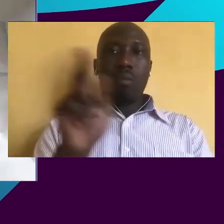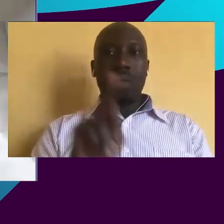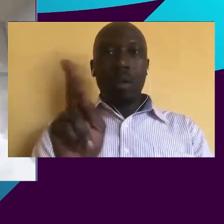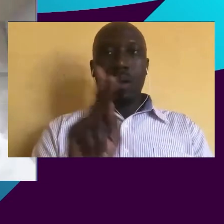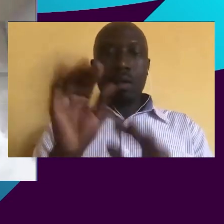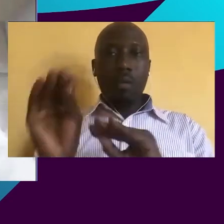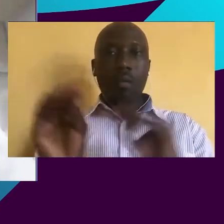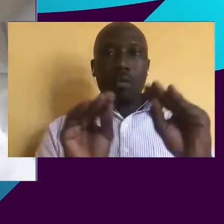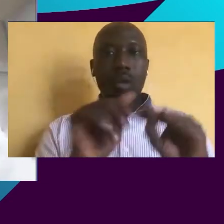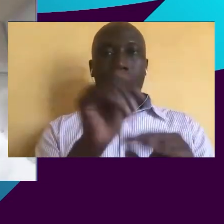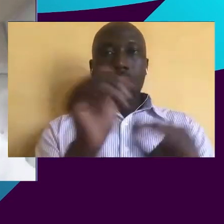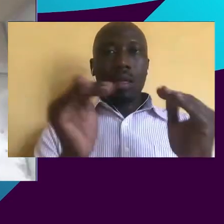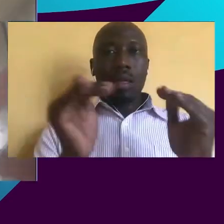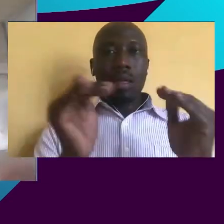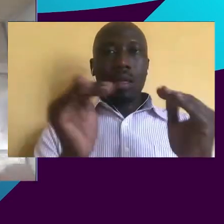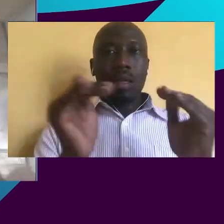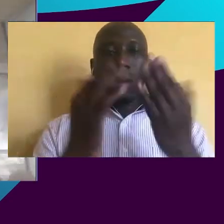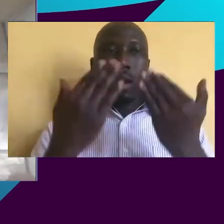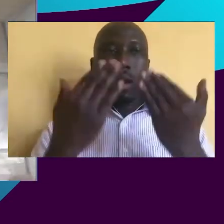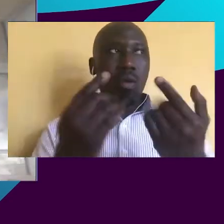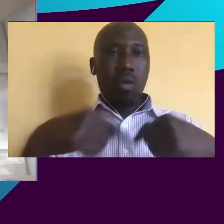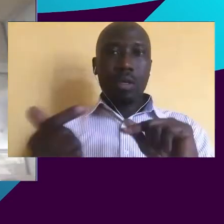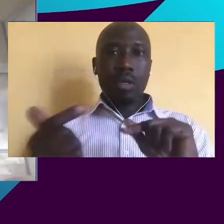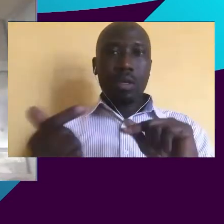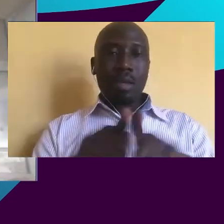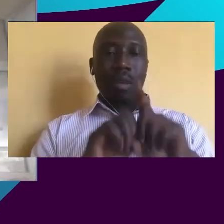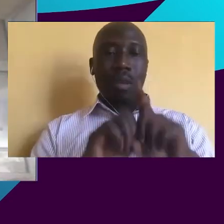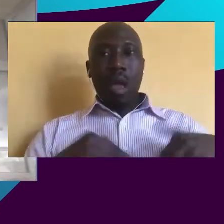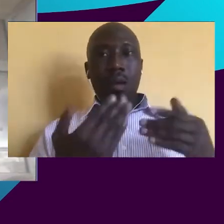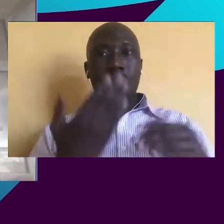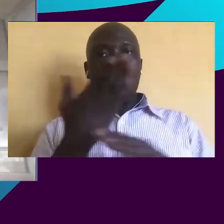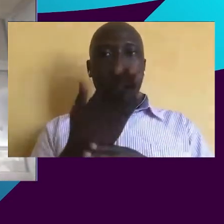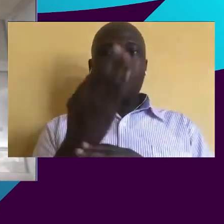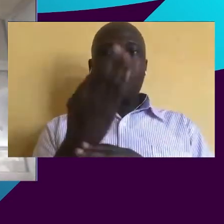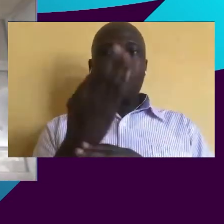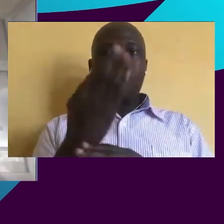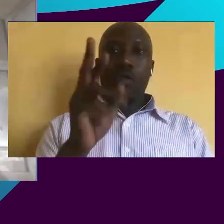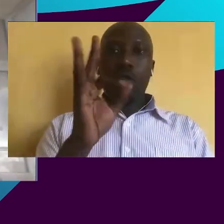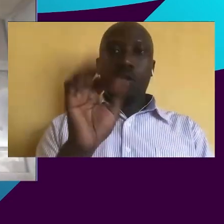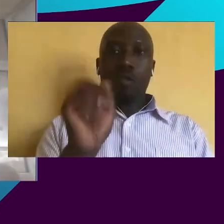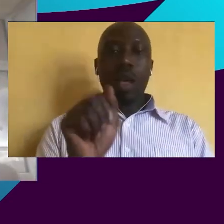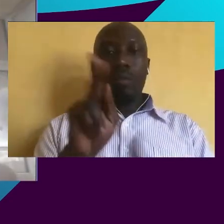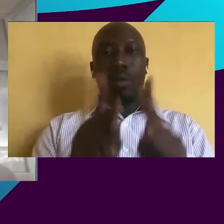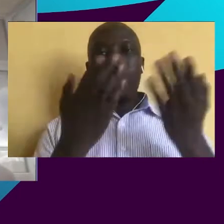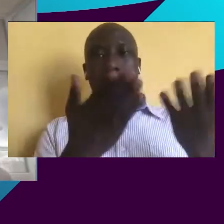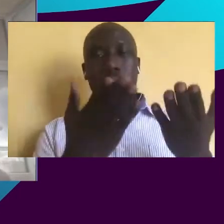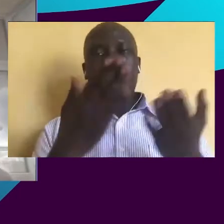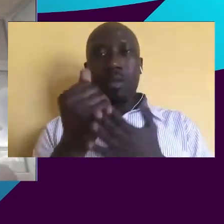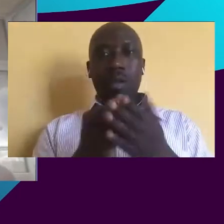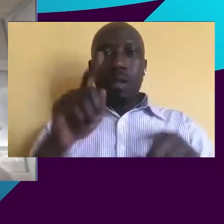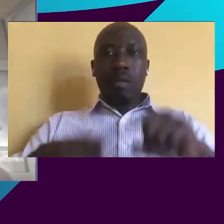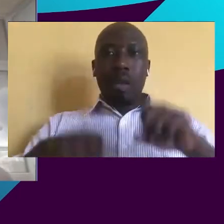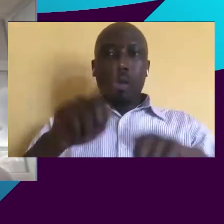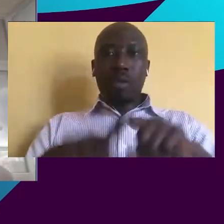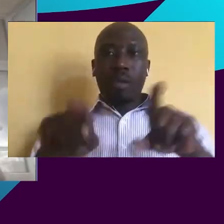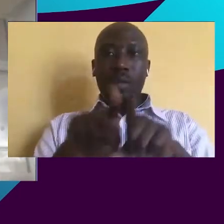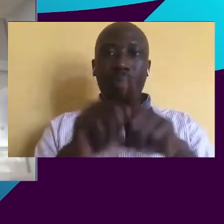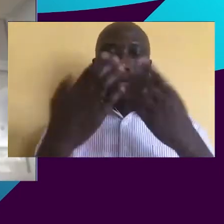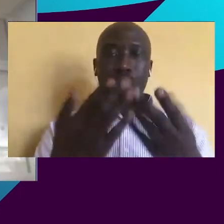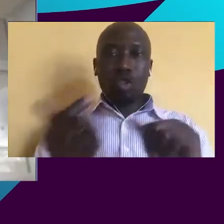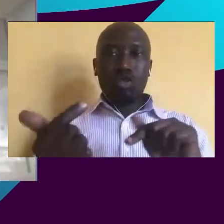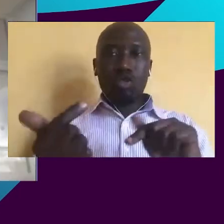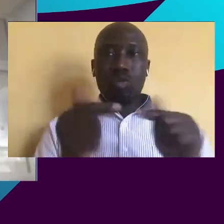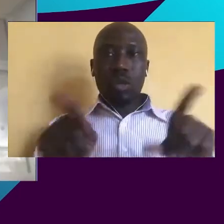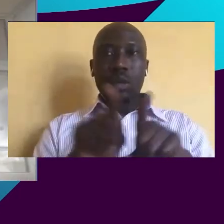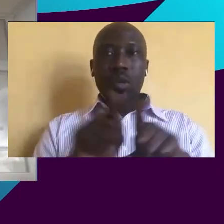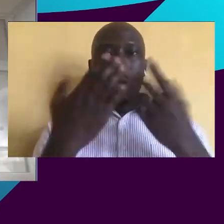discuss, I'm very glad that we have FUFA people here because the participation we are going to discuss will go way